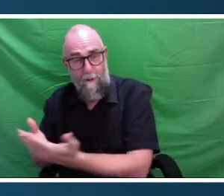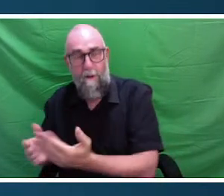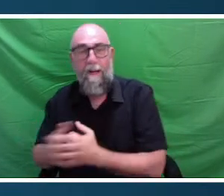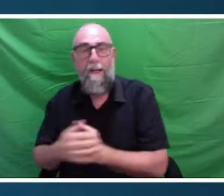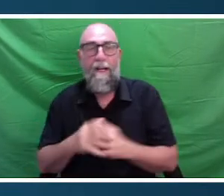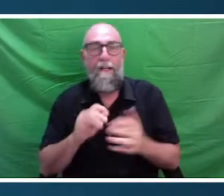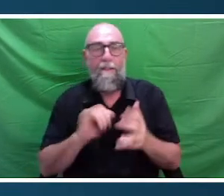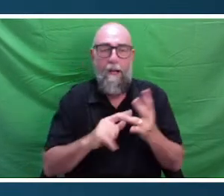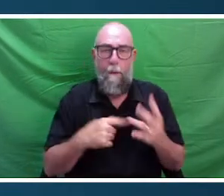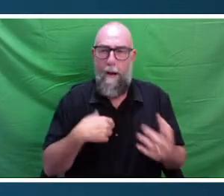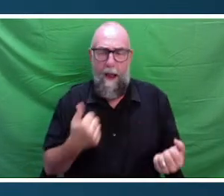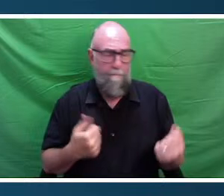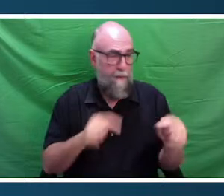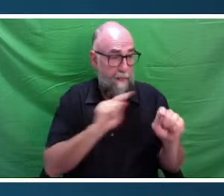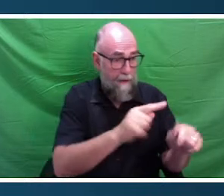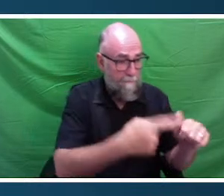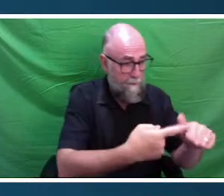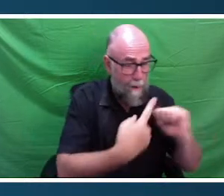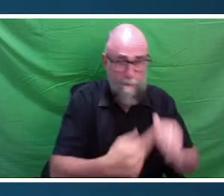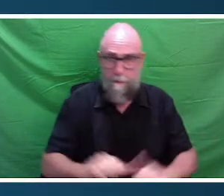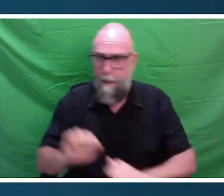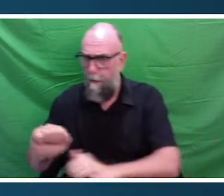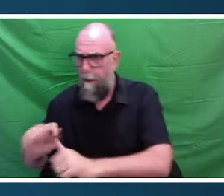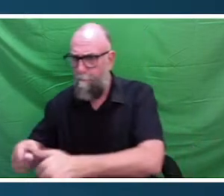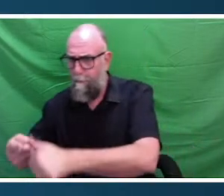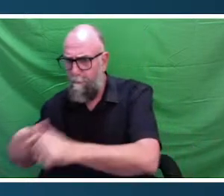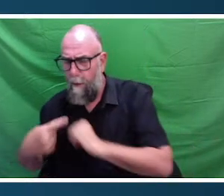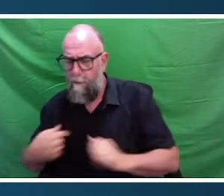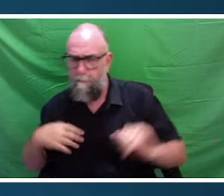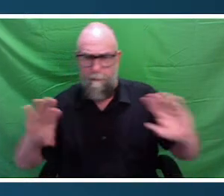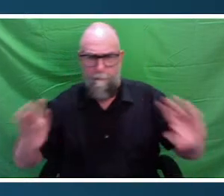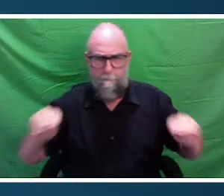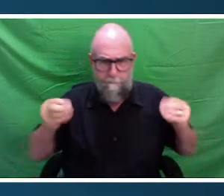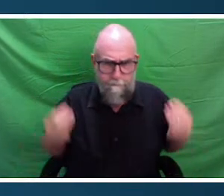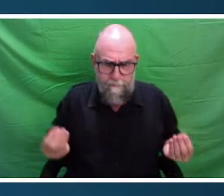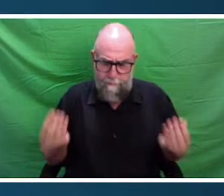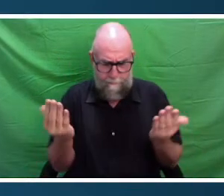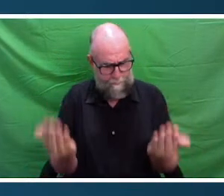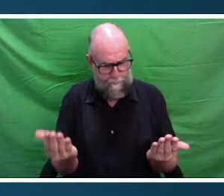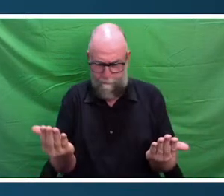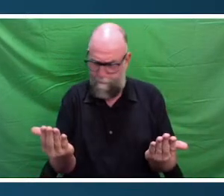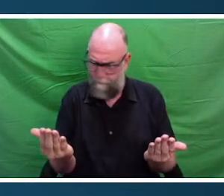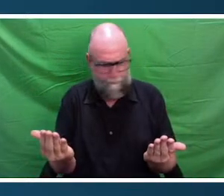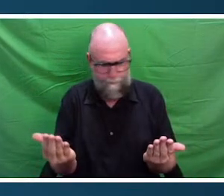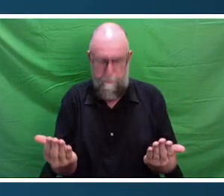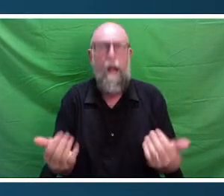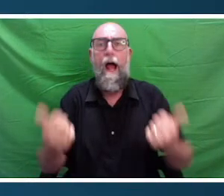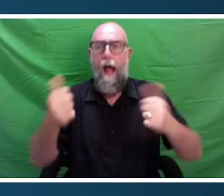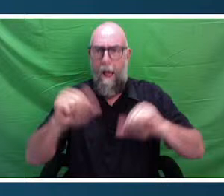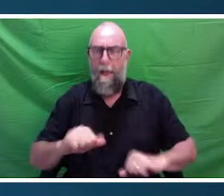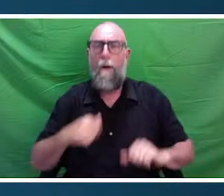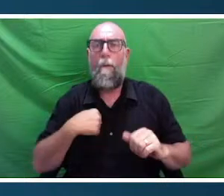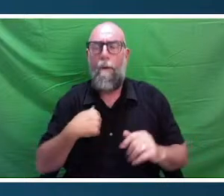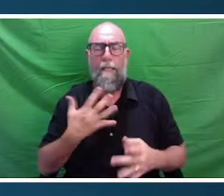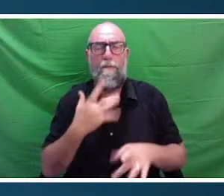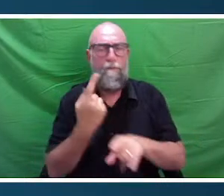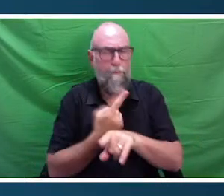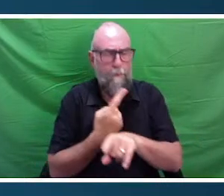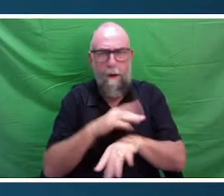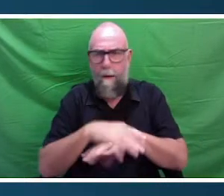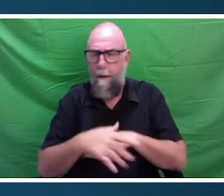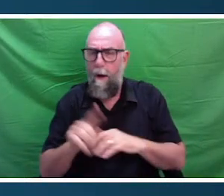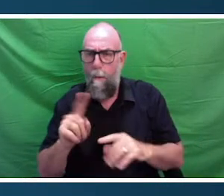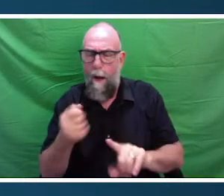work kind of go at the same issues and then reinforce the messages from one another serve as important validation exercises on each other to help us sort